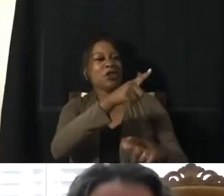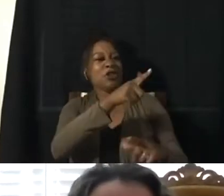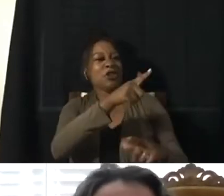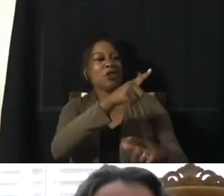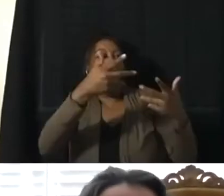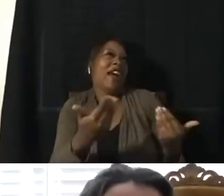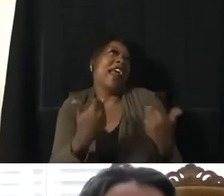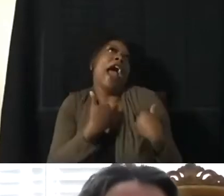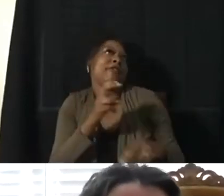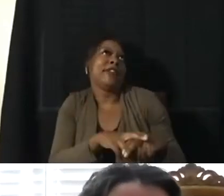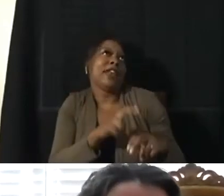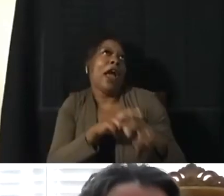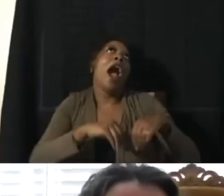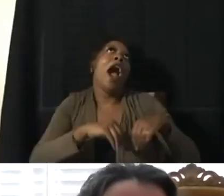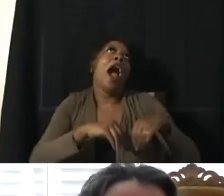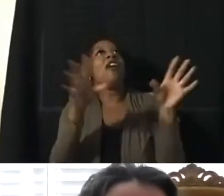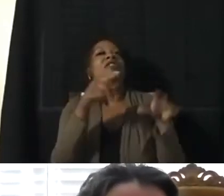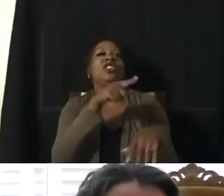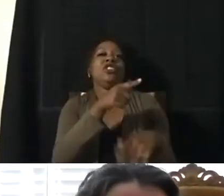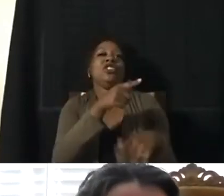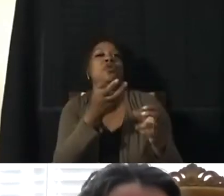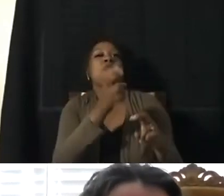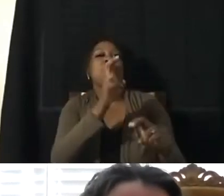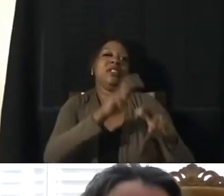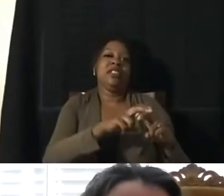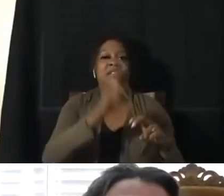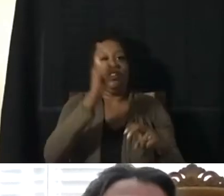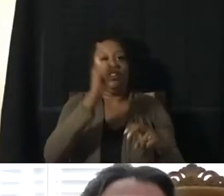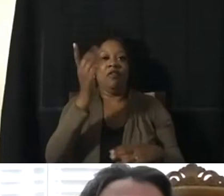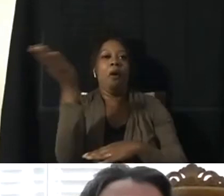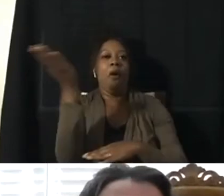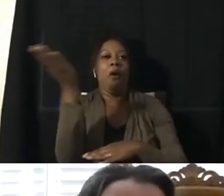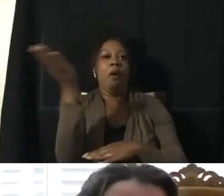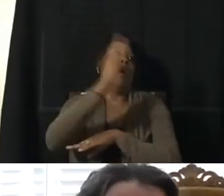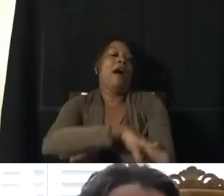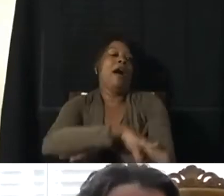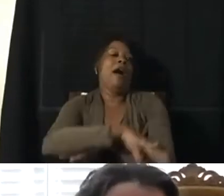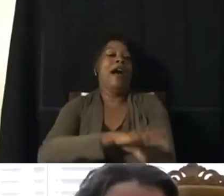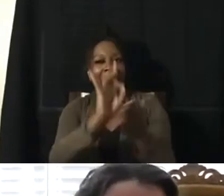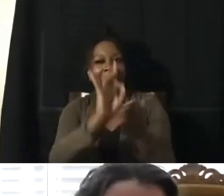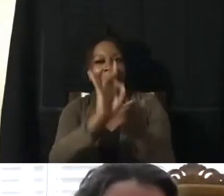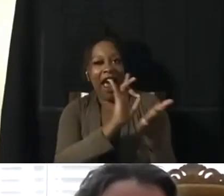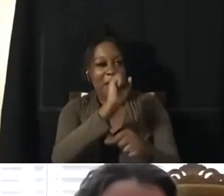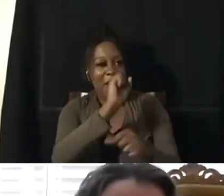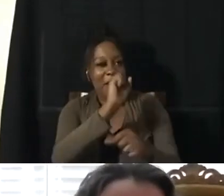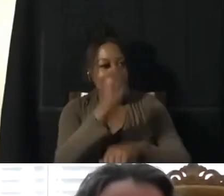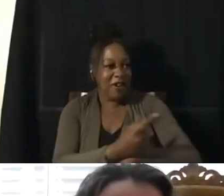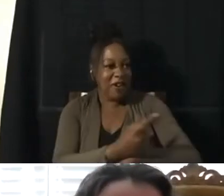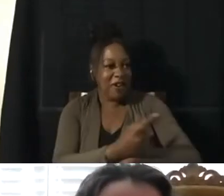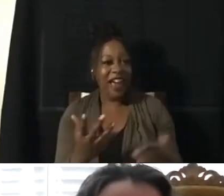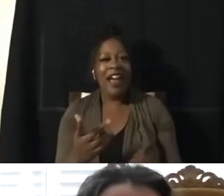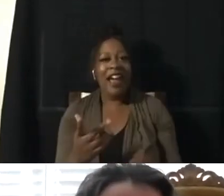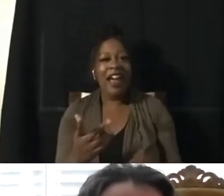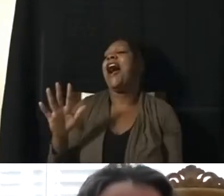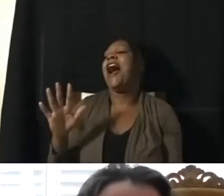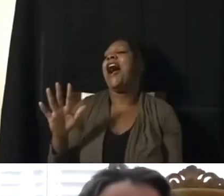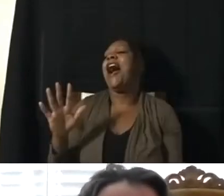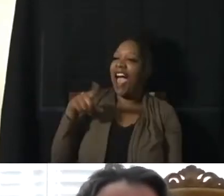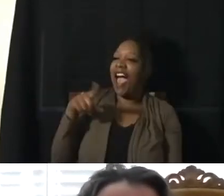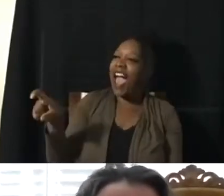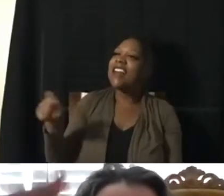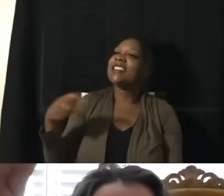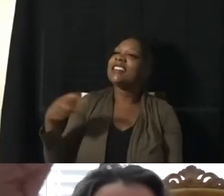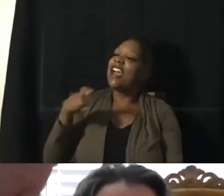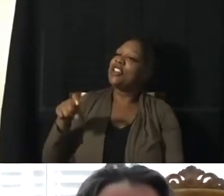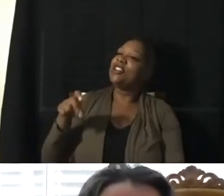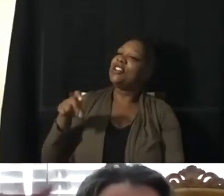obviously wants to sit in that for the entire 8 hours of her workday. And I asked for a chair that I could, you know, work at,